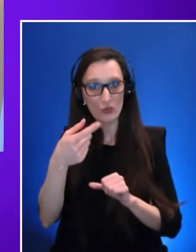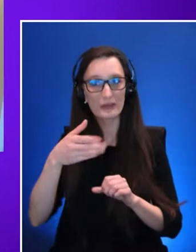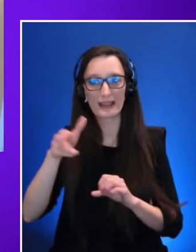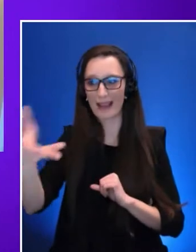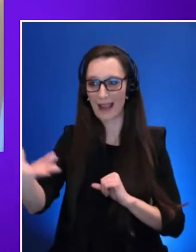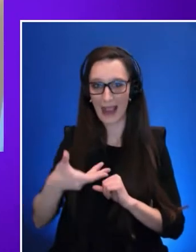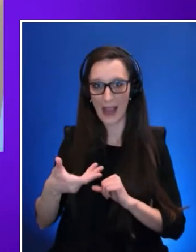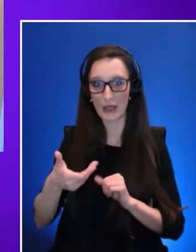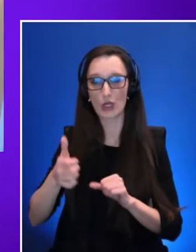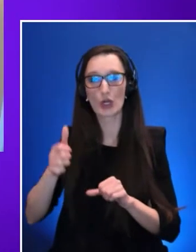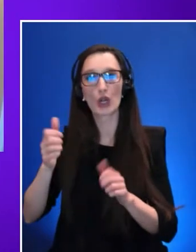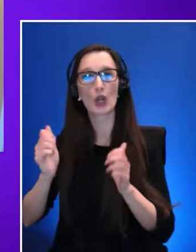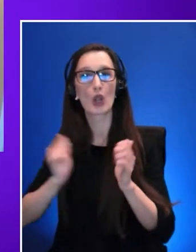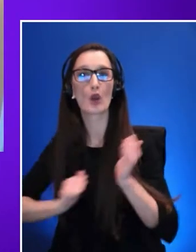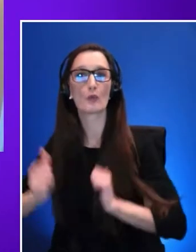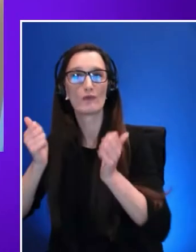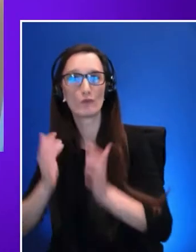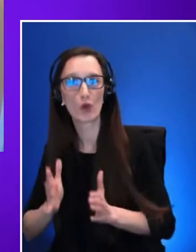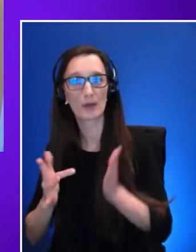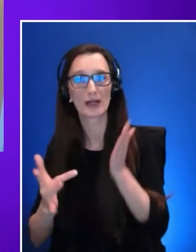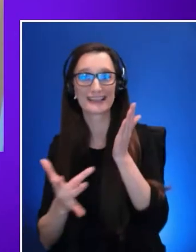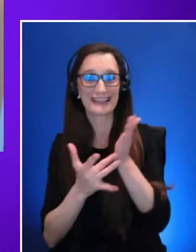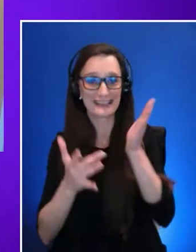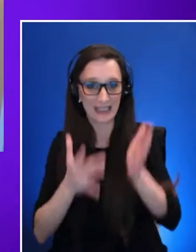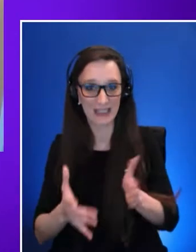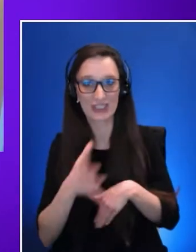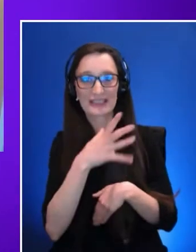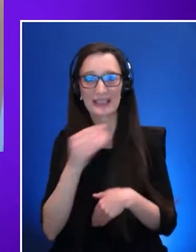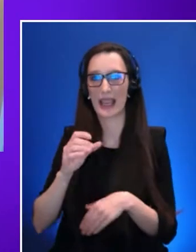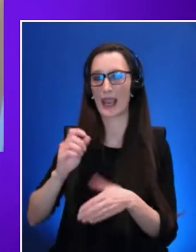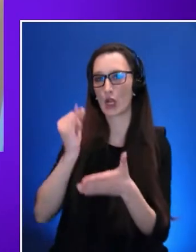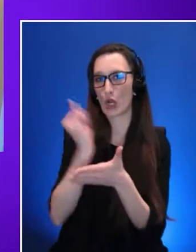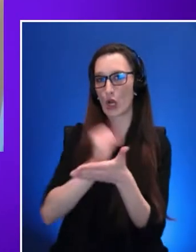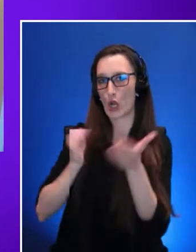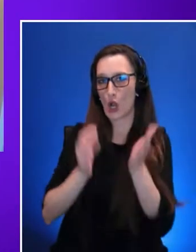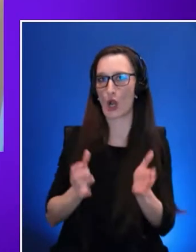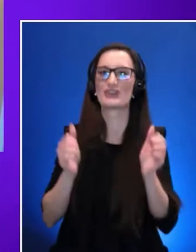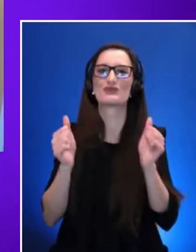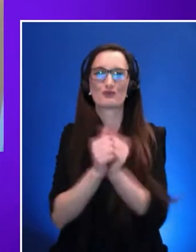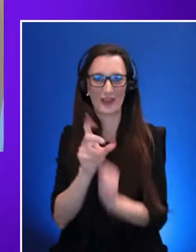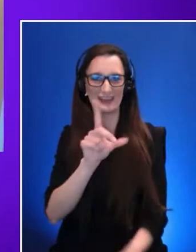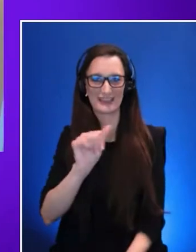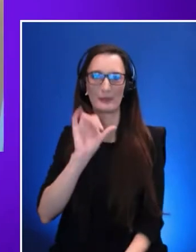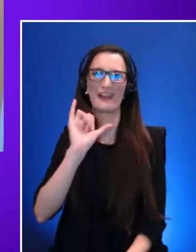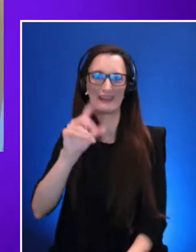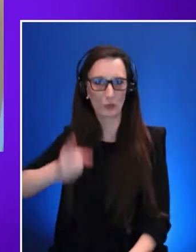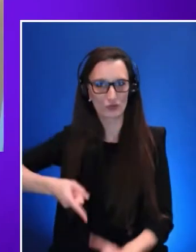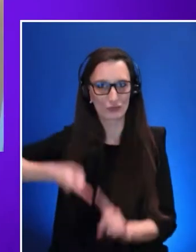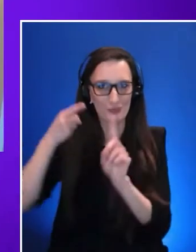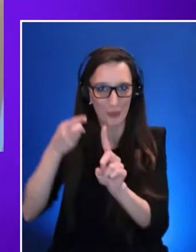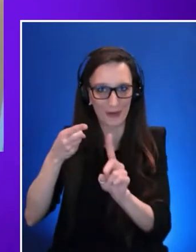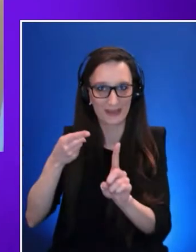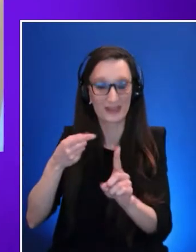technicians and craftspeople with disability. That was the whole point of it. So we have the resources out there. But when